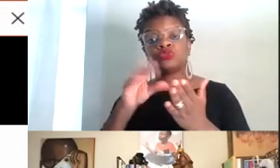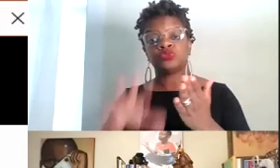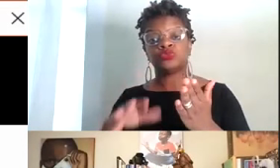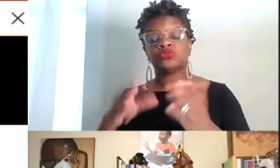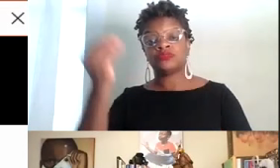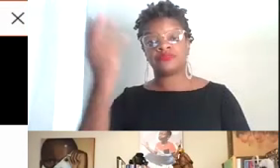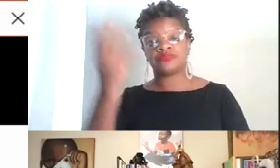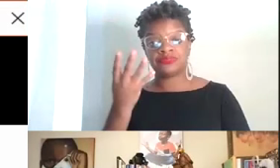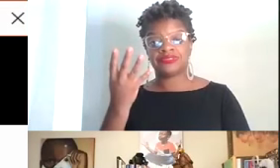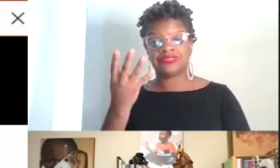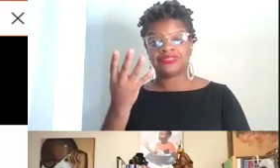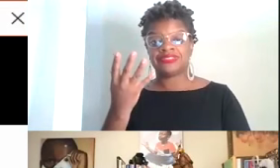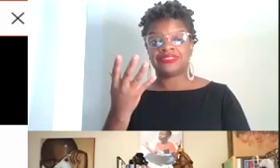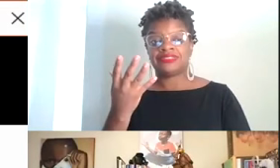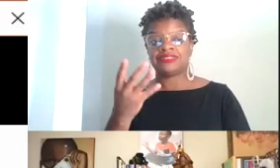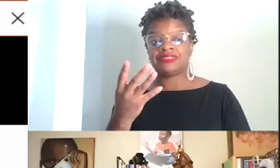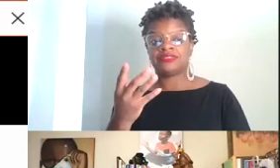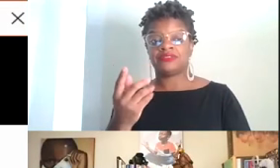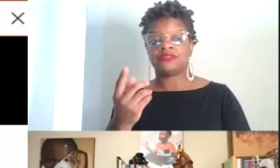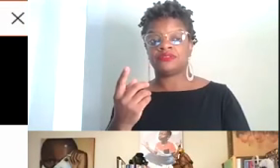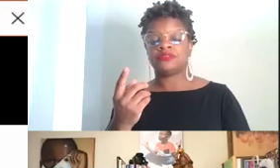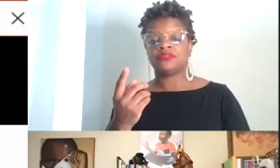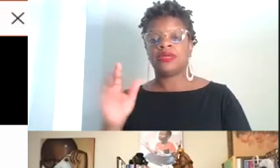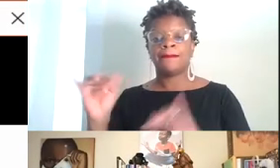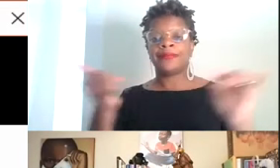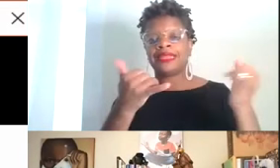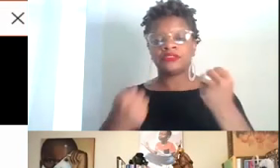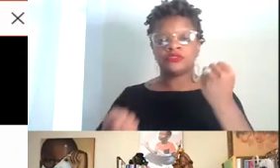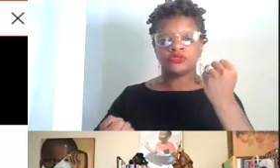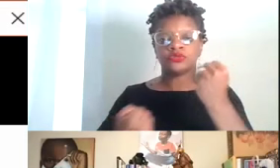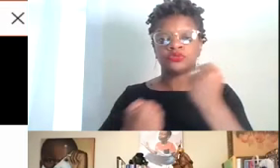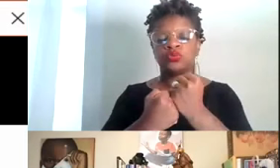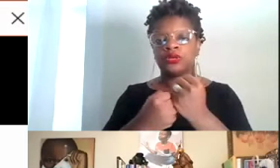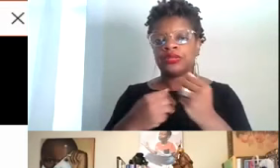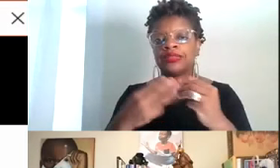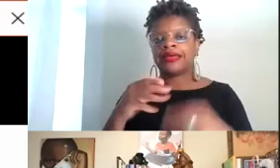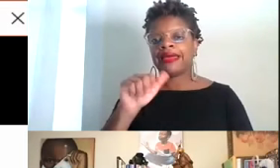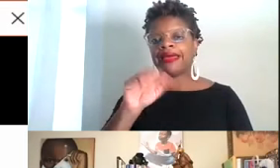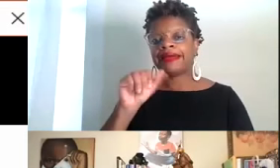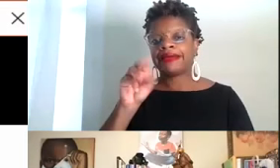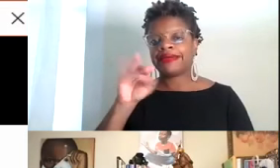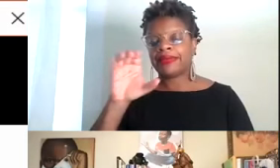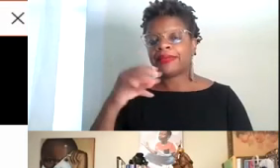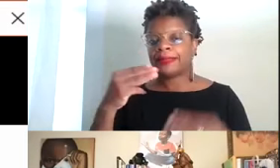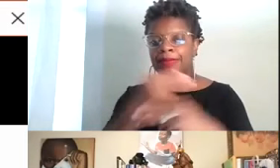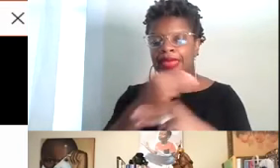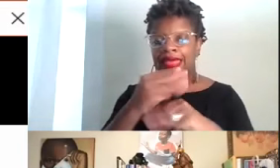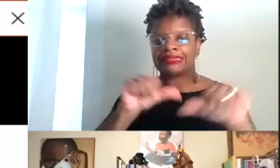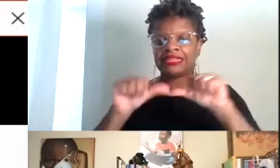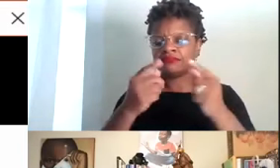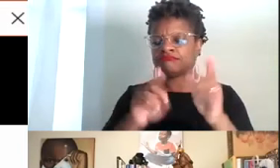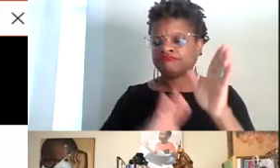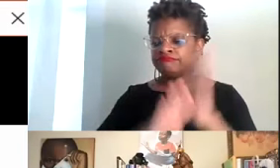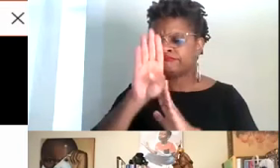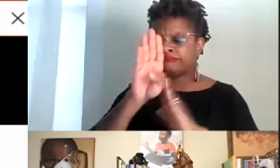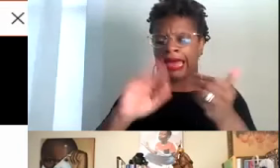there's a limited understanding of how play supports academic success. So really thinking about, this is